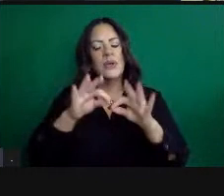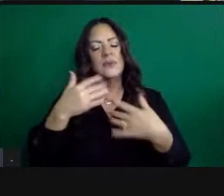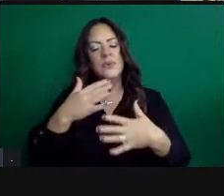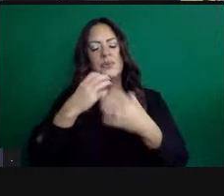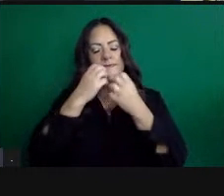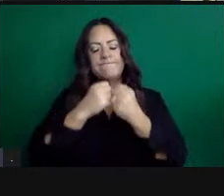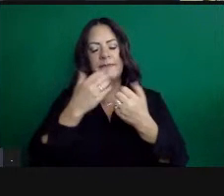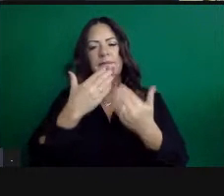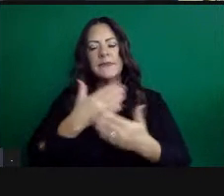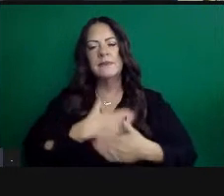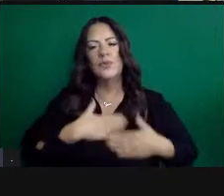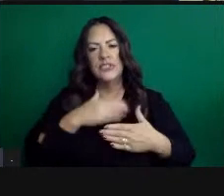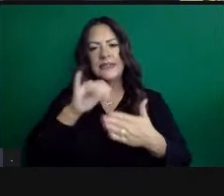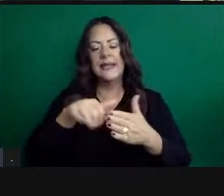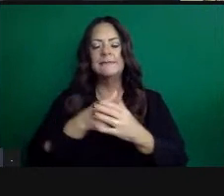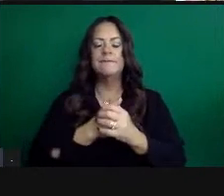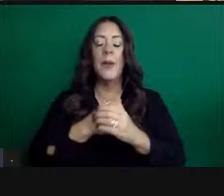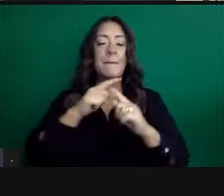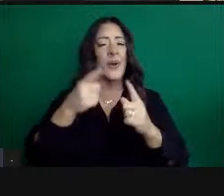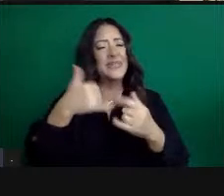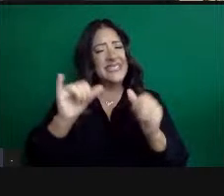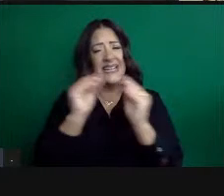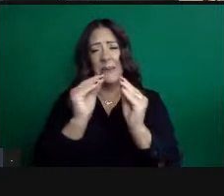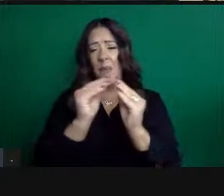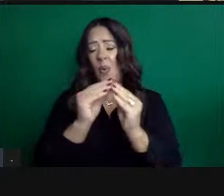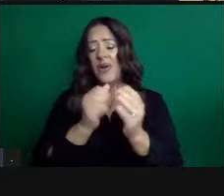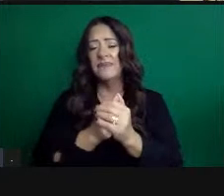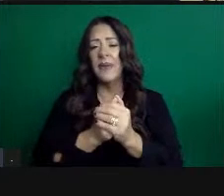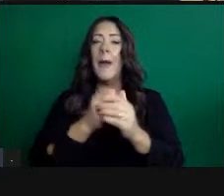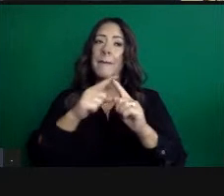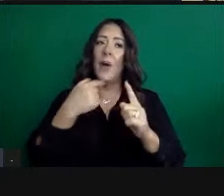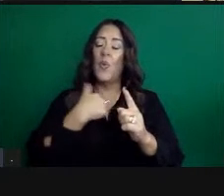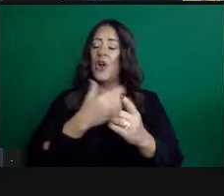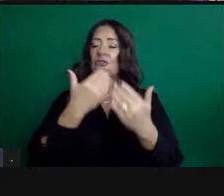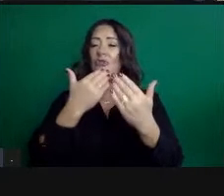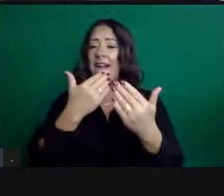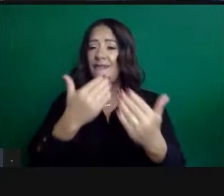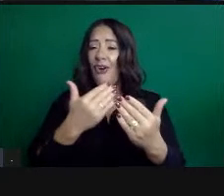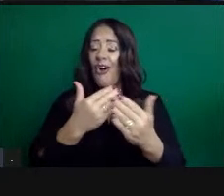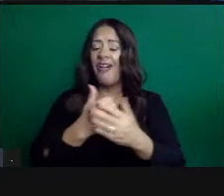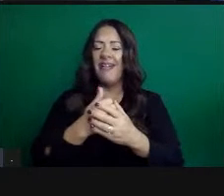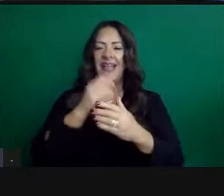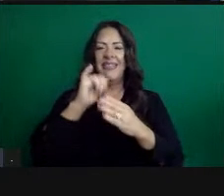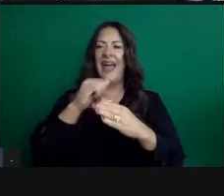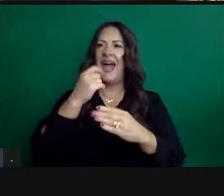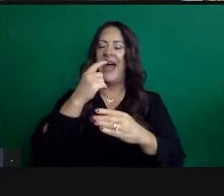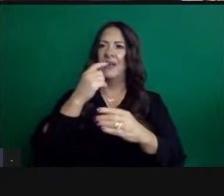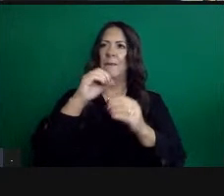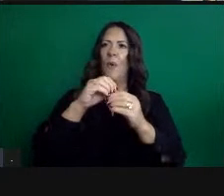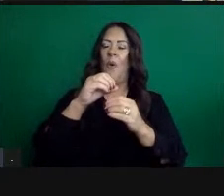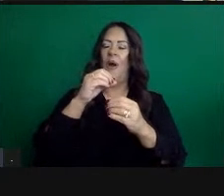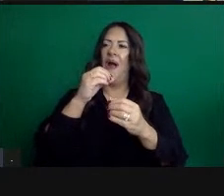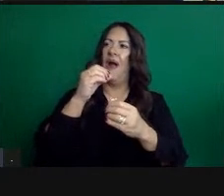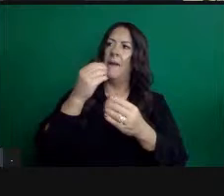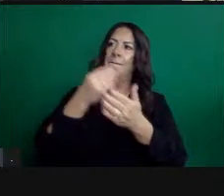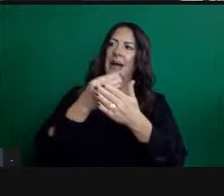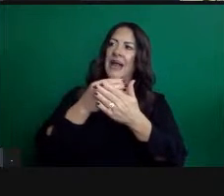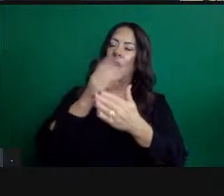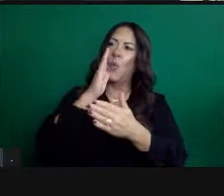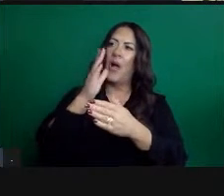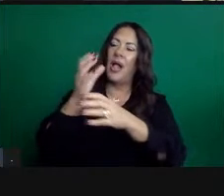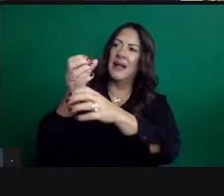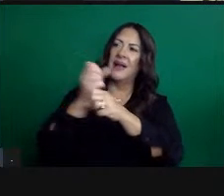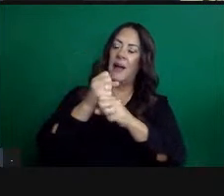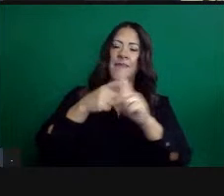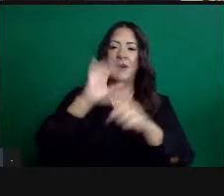done and so much more is needed, but we are grateful that hope is on the horizon. As our secretary said, we have new federal stimulus funds about to roll